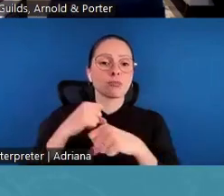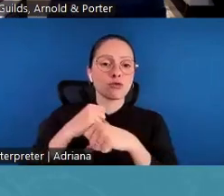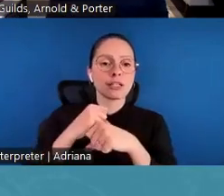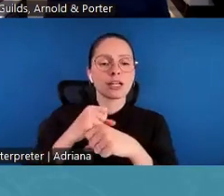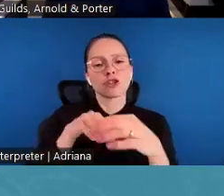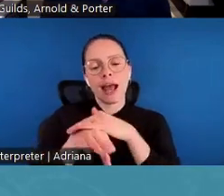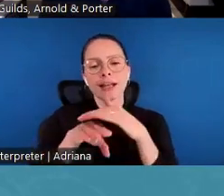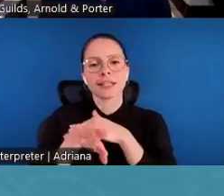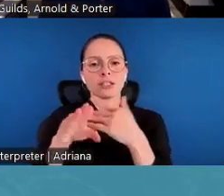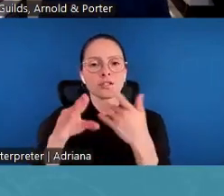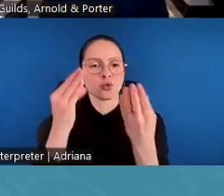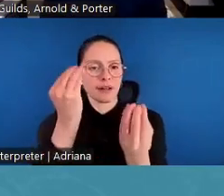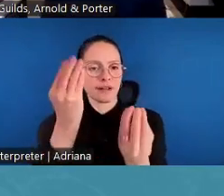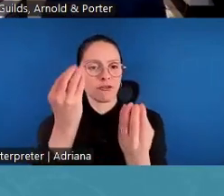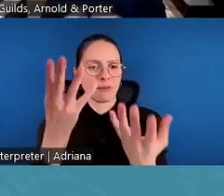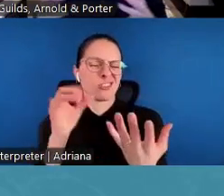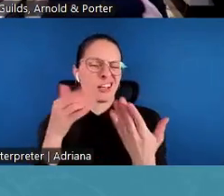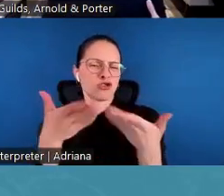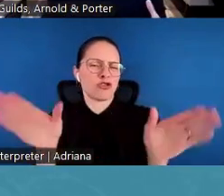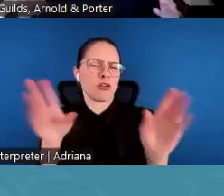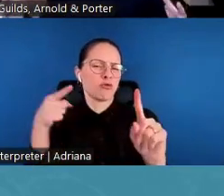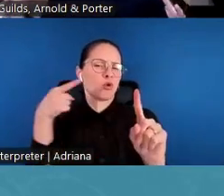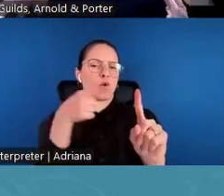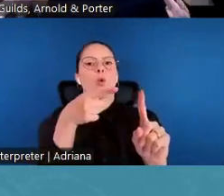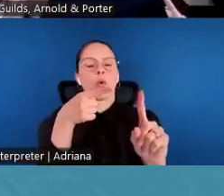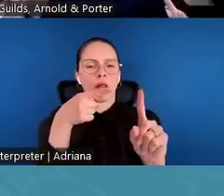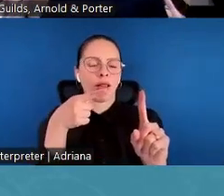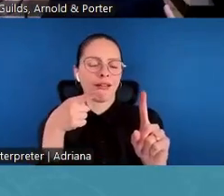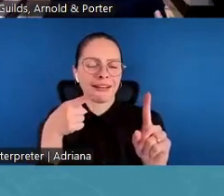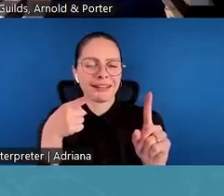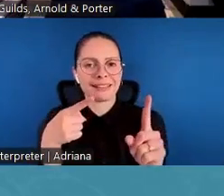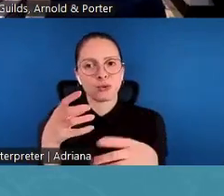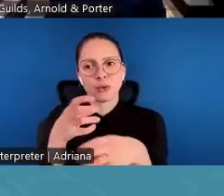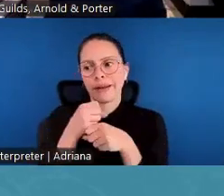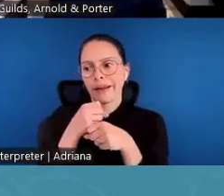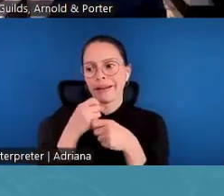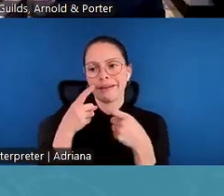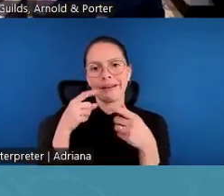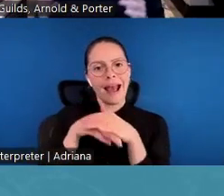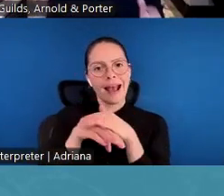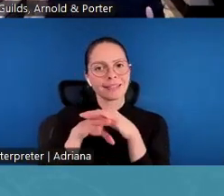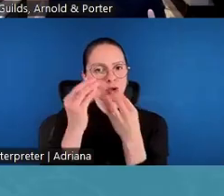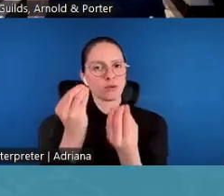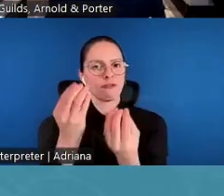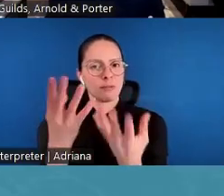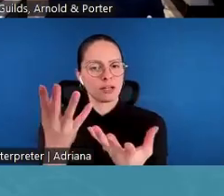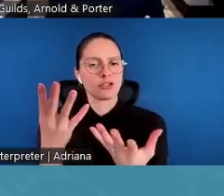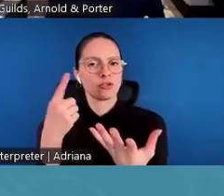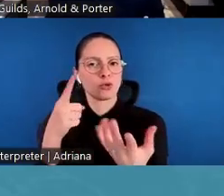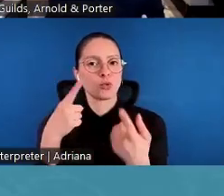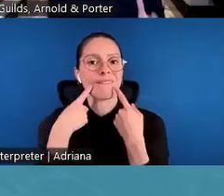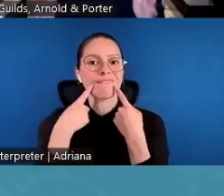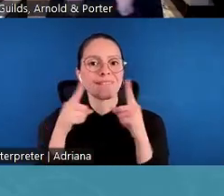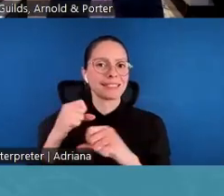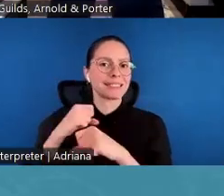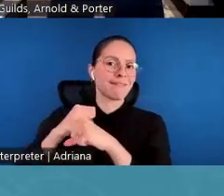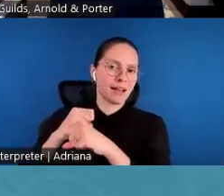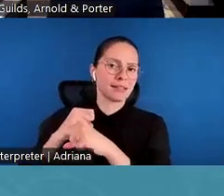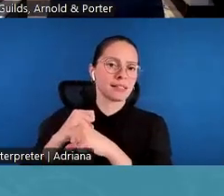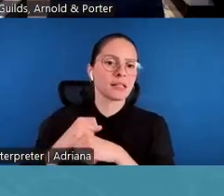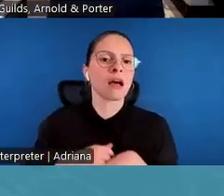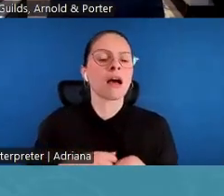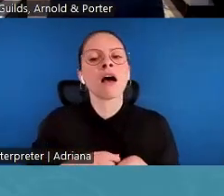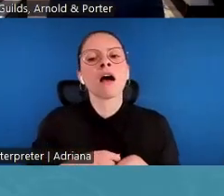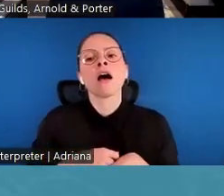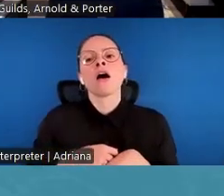is a general goal of our criminal justice system, is to give defendants access to information in order to be able to effectively defend themselves. Privileges